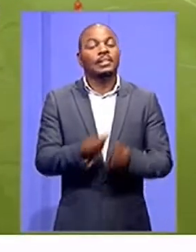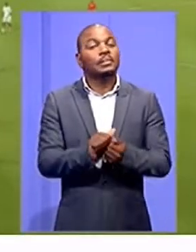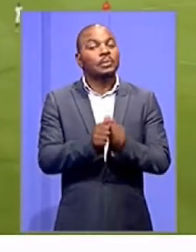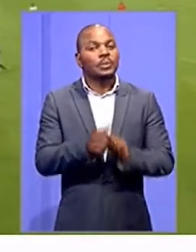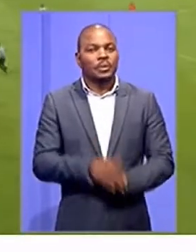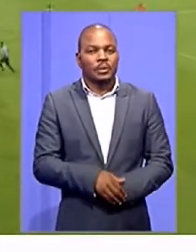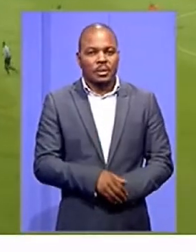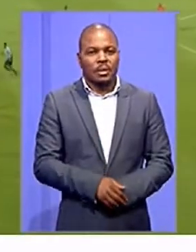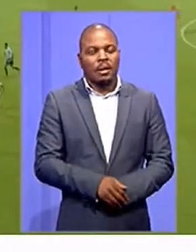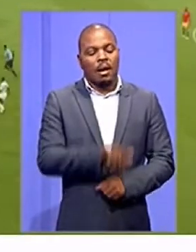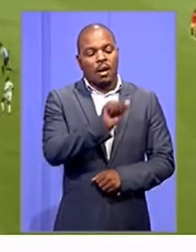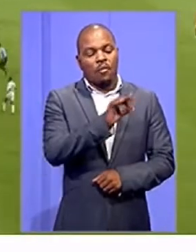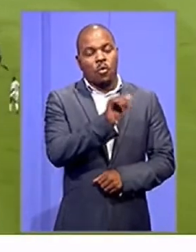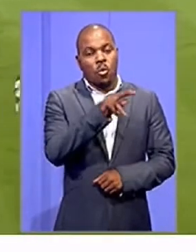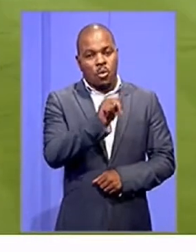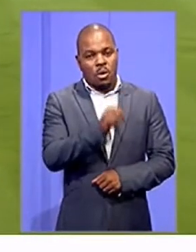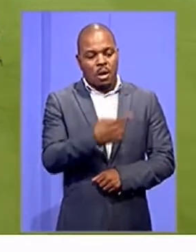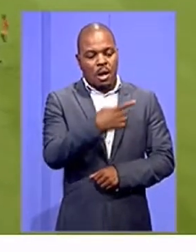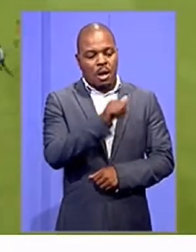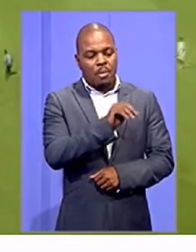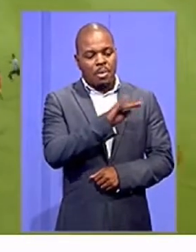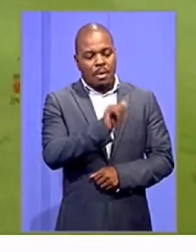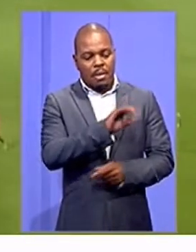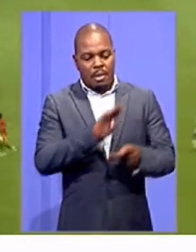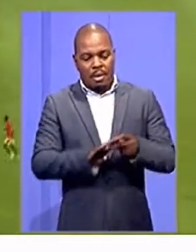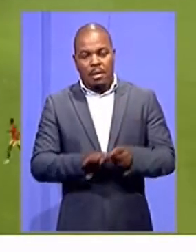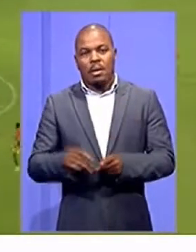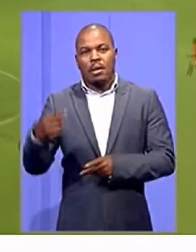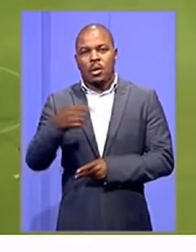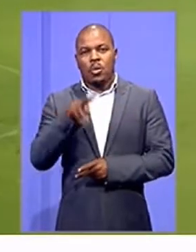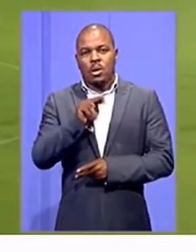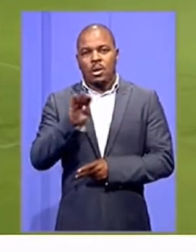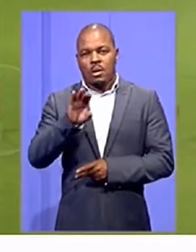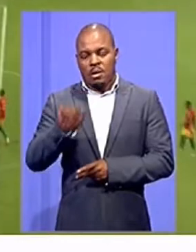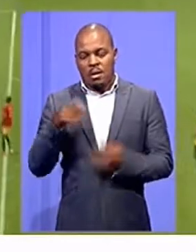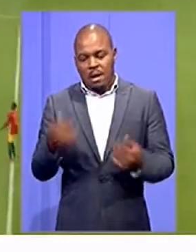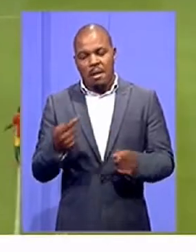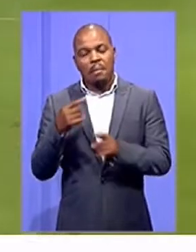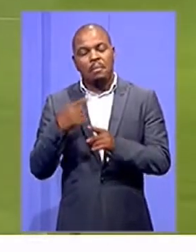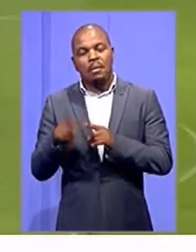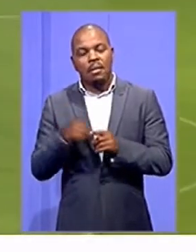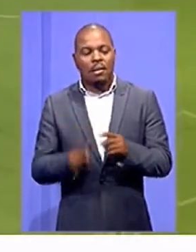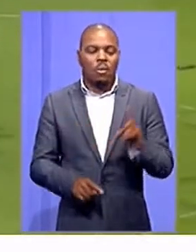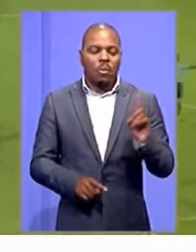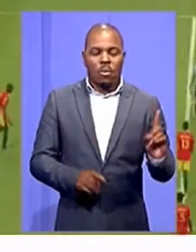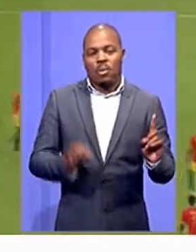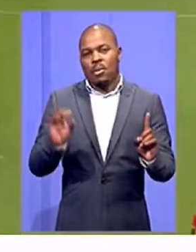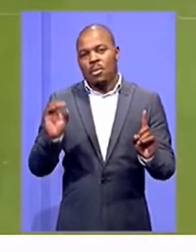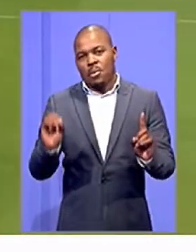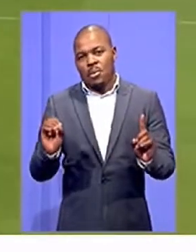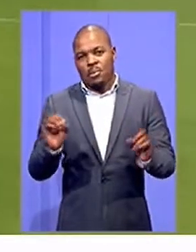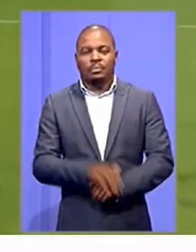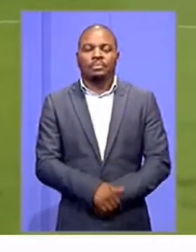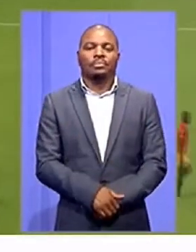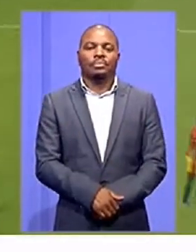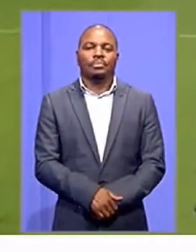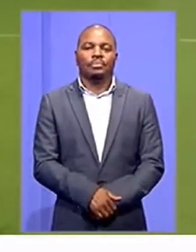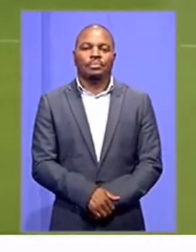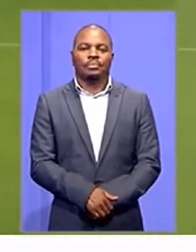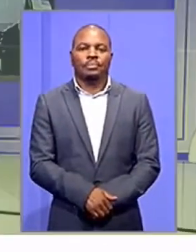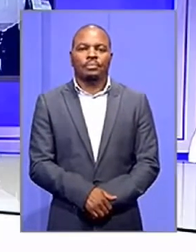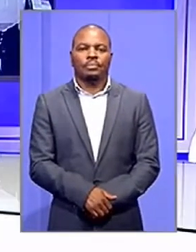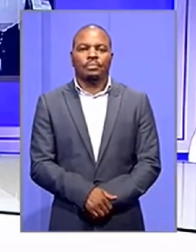Dipapading papadi ya AFCON gareng ga Gambia le Guinea e feditse dino e le tee Gambia le fela